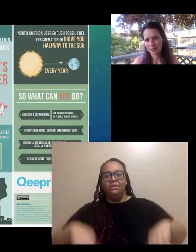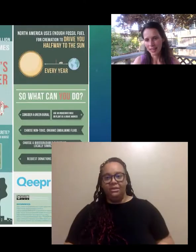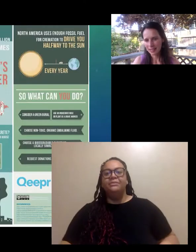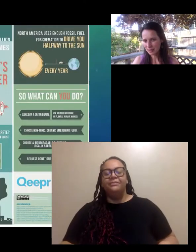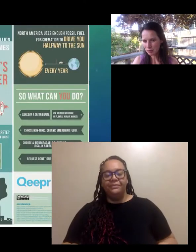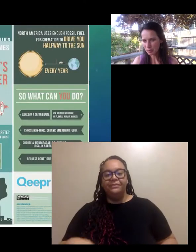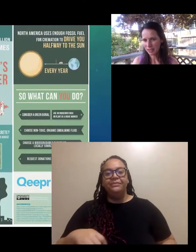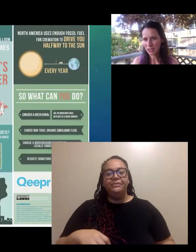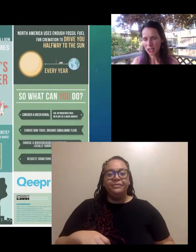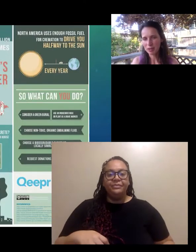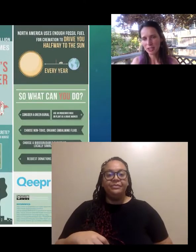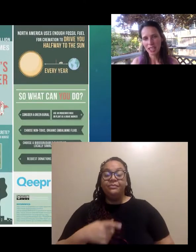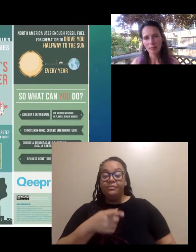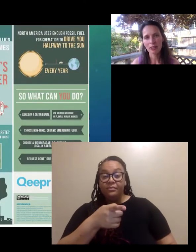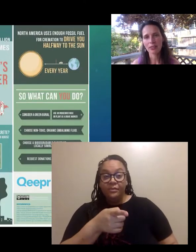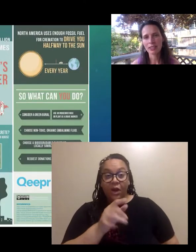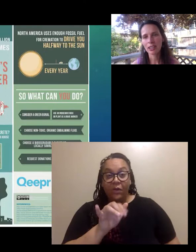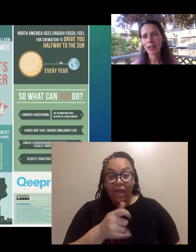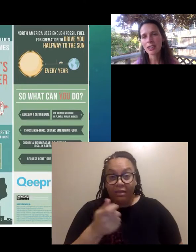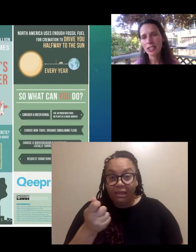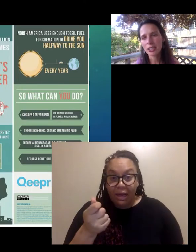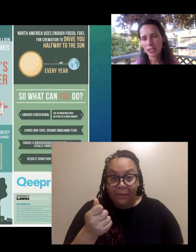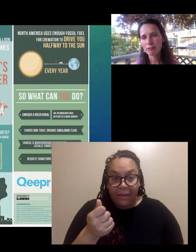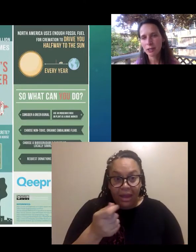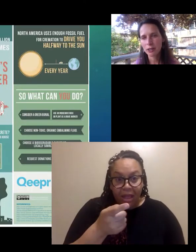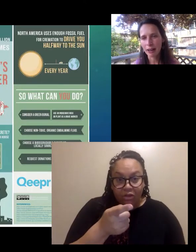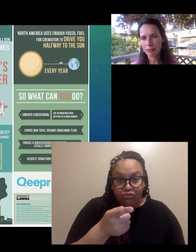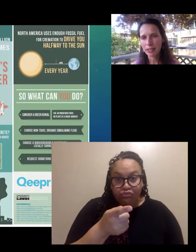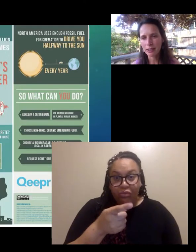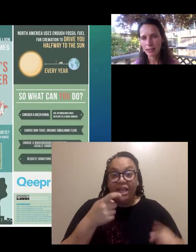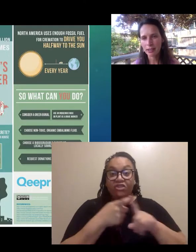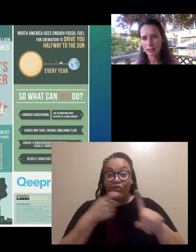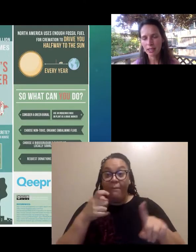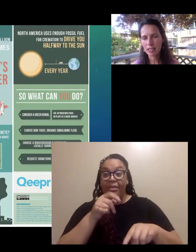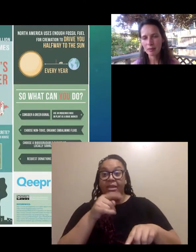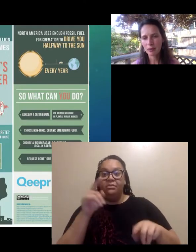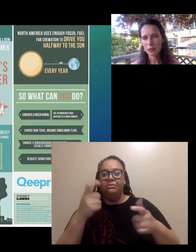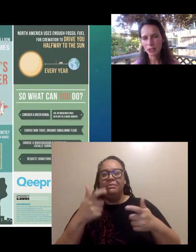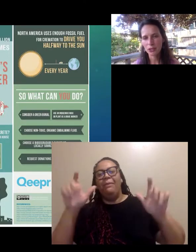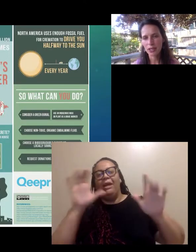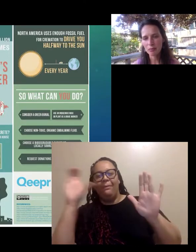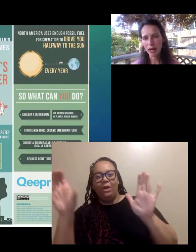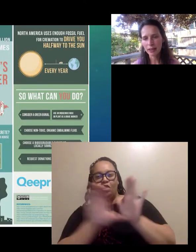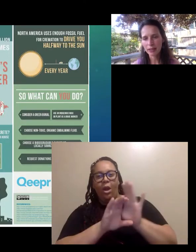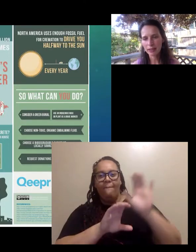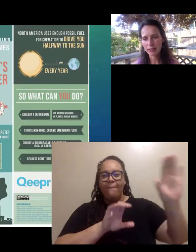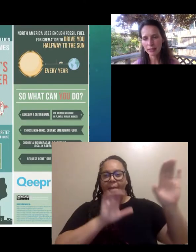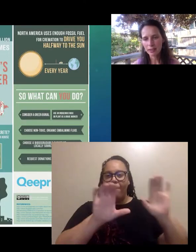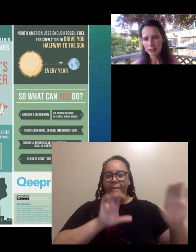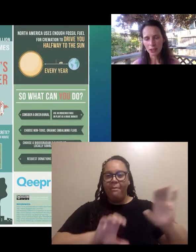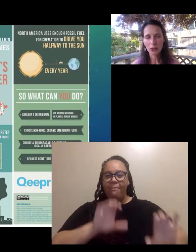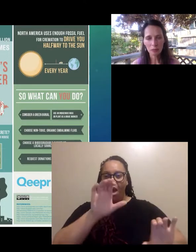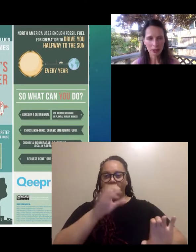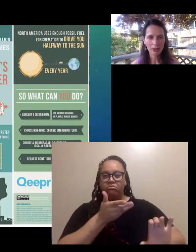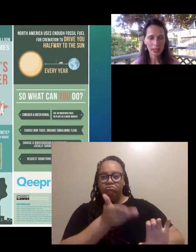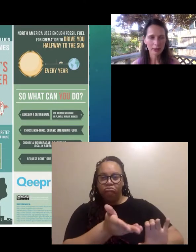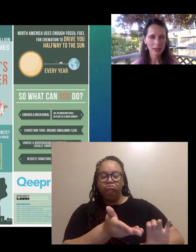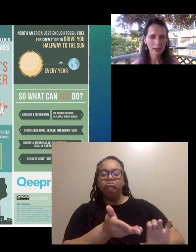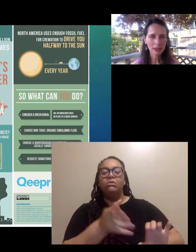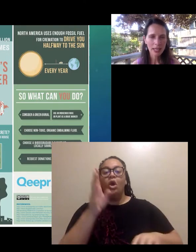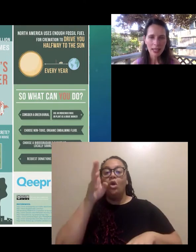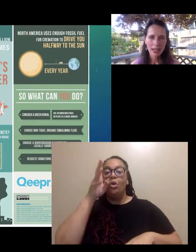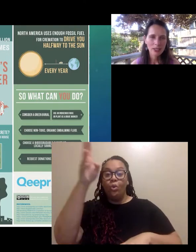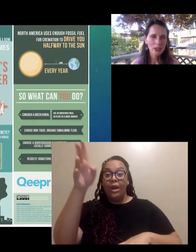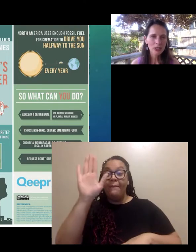And that little bit on cremation came out of this larger infographic that, um, was created by the, the green burial